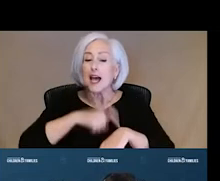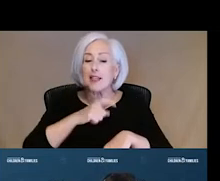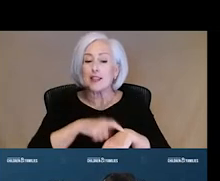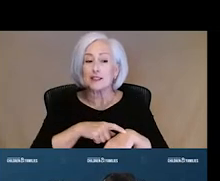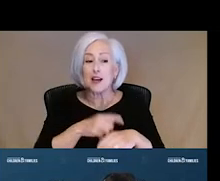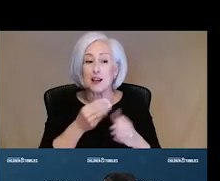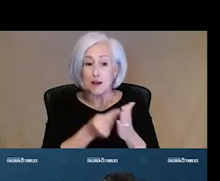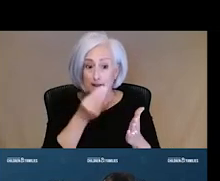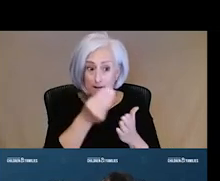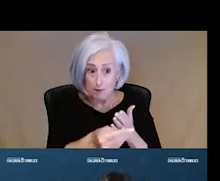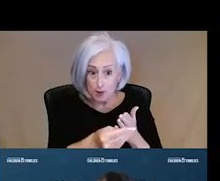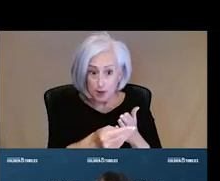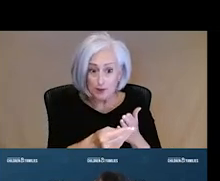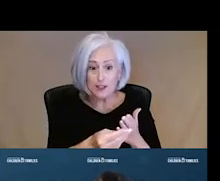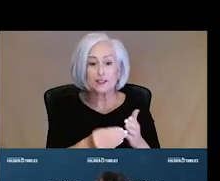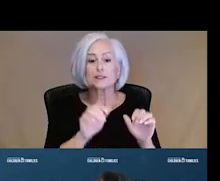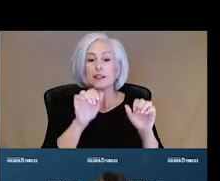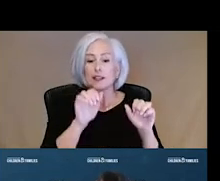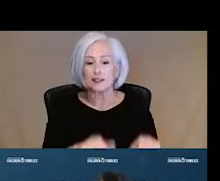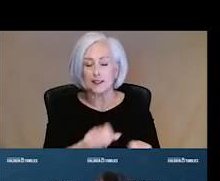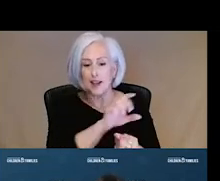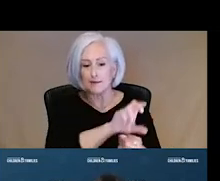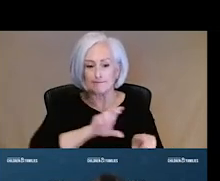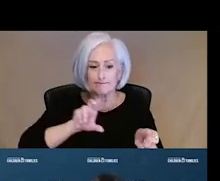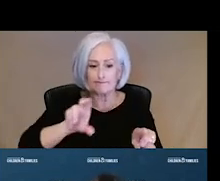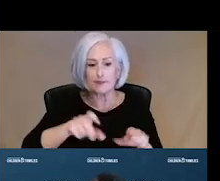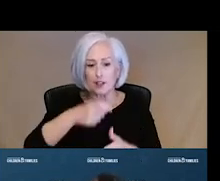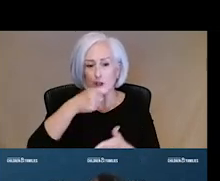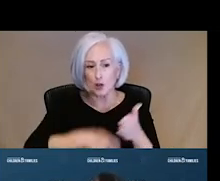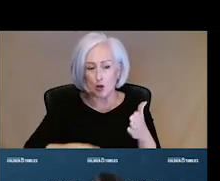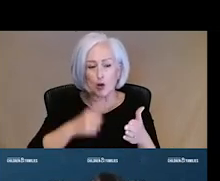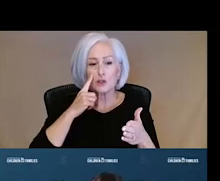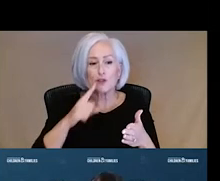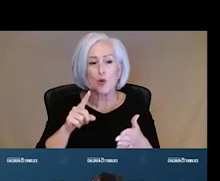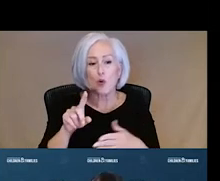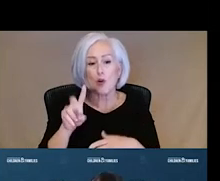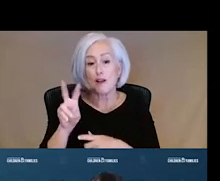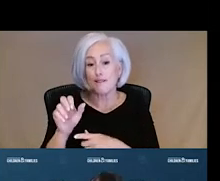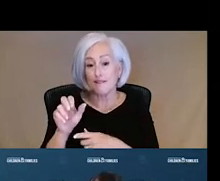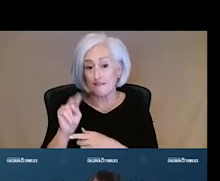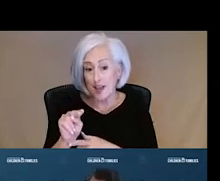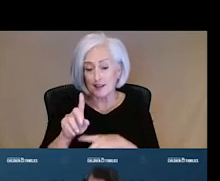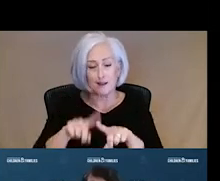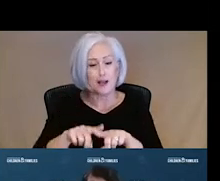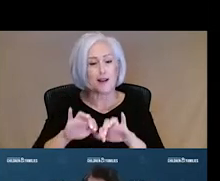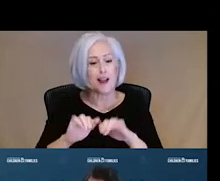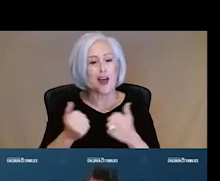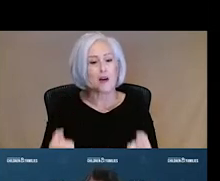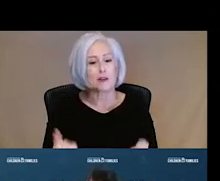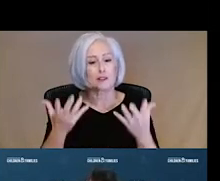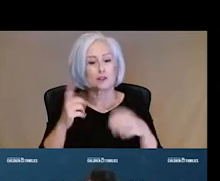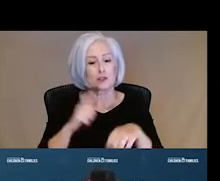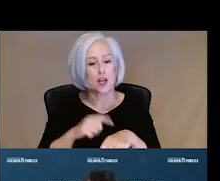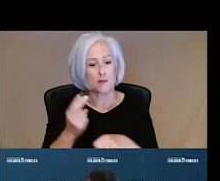the van based on how often it will be used for the domestic violence and sexual assault programs or any other benefiting